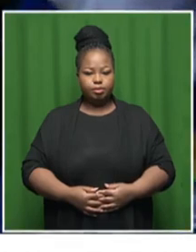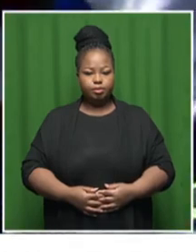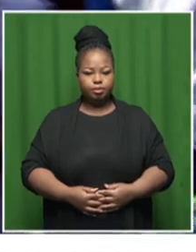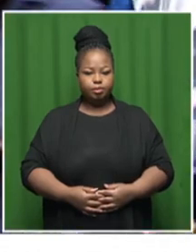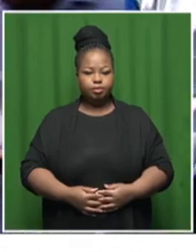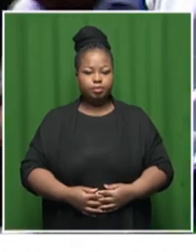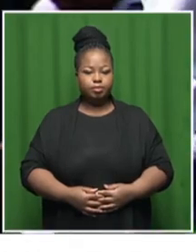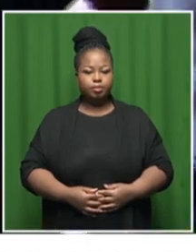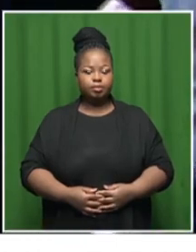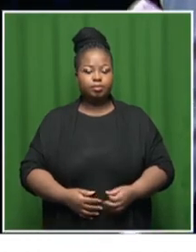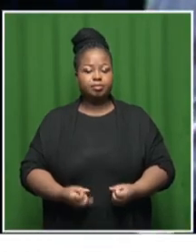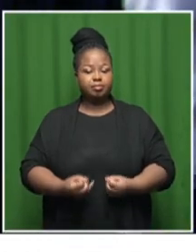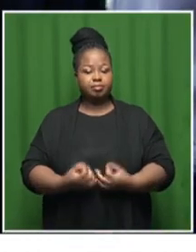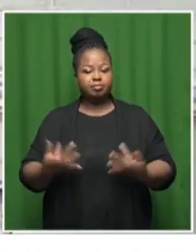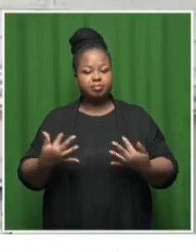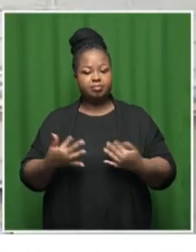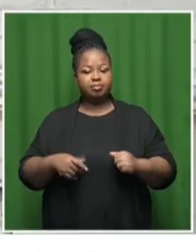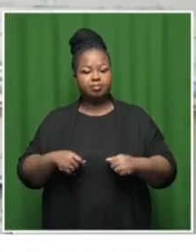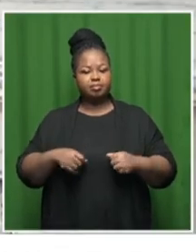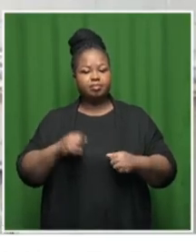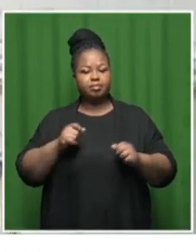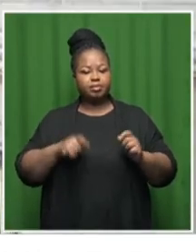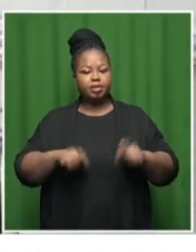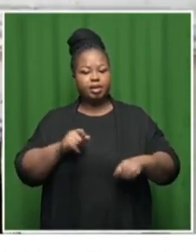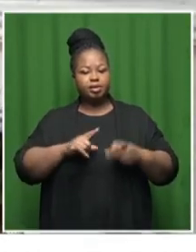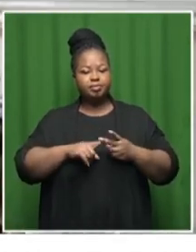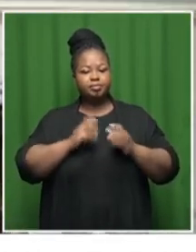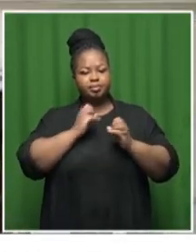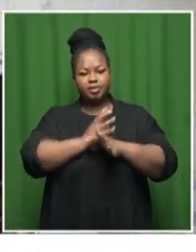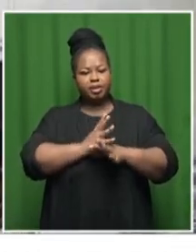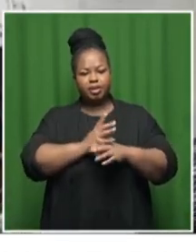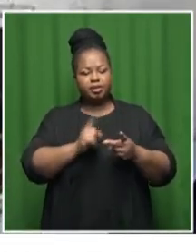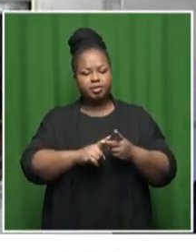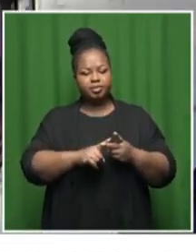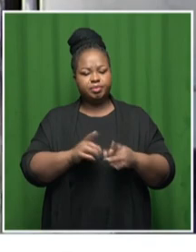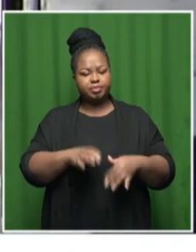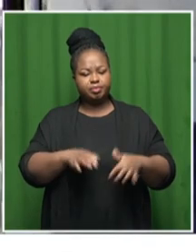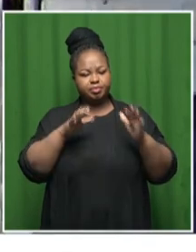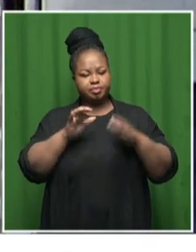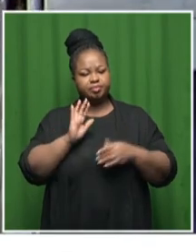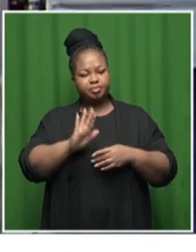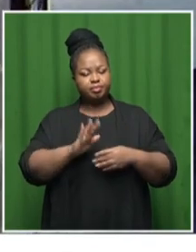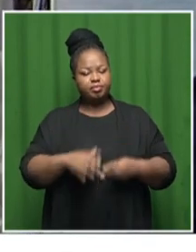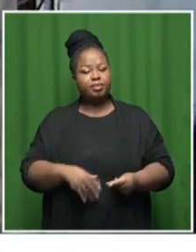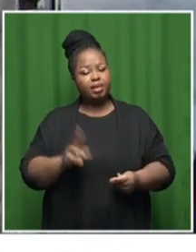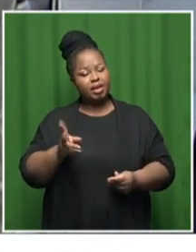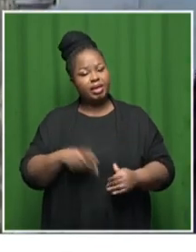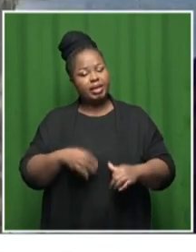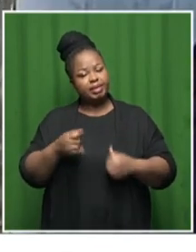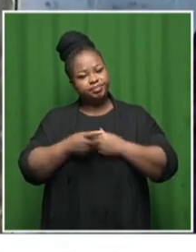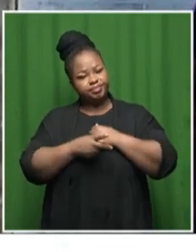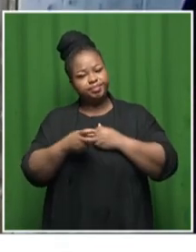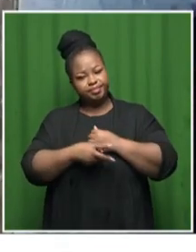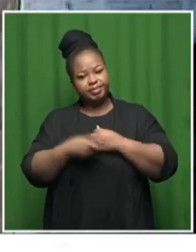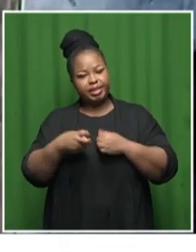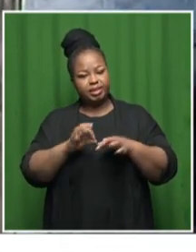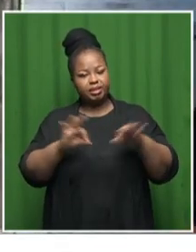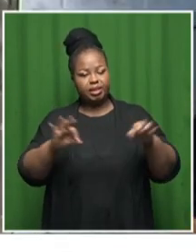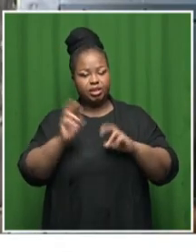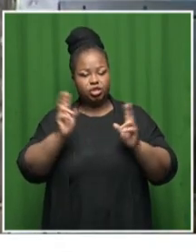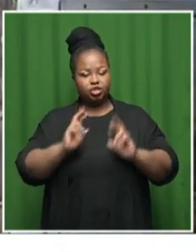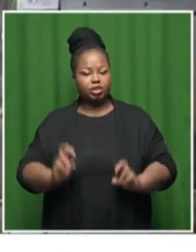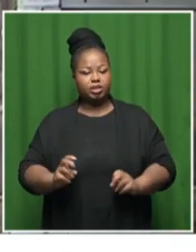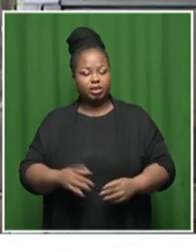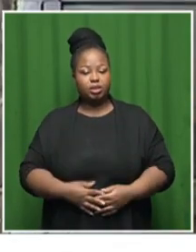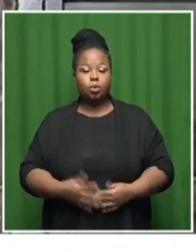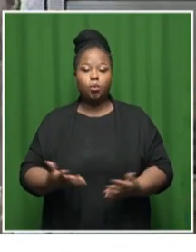dousing fires on multiple fronts, the explosion at the power station, and yet another cable theft incident, this